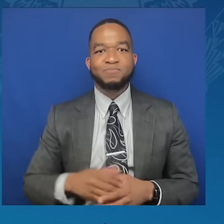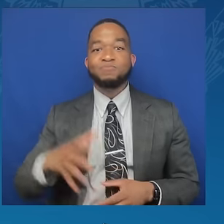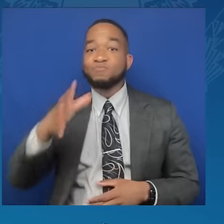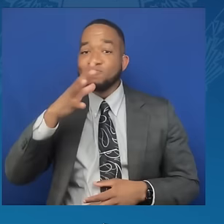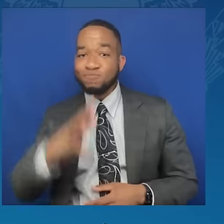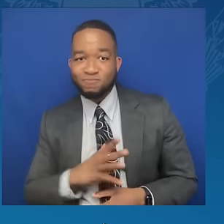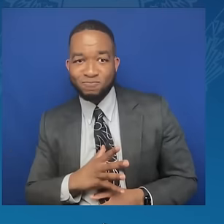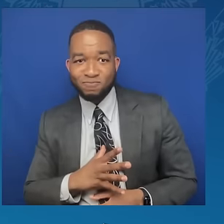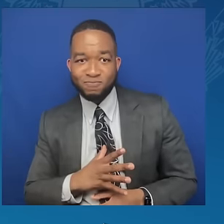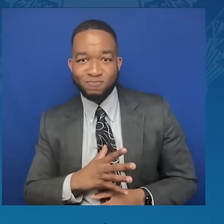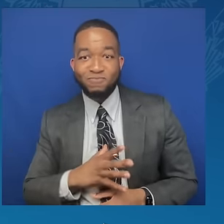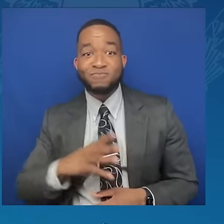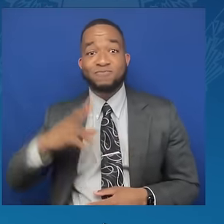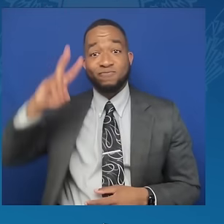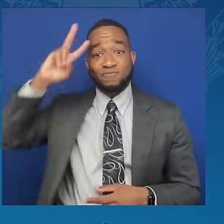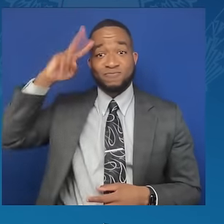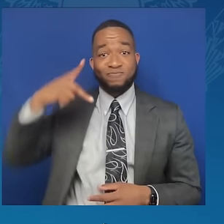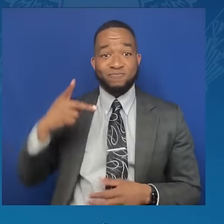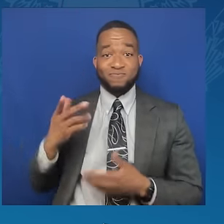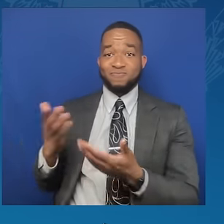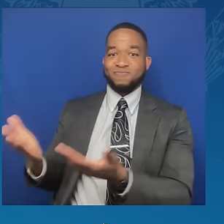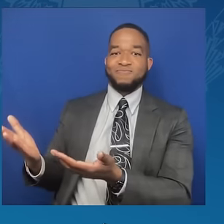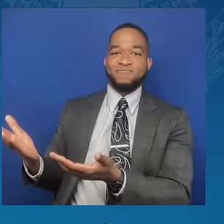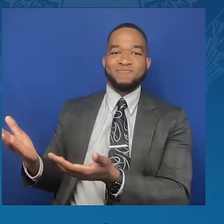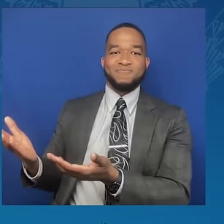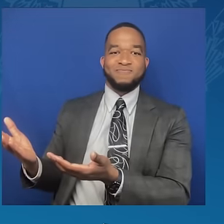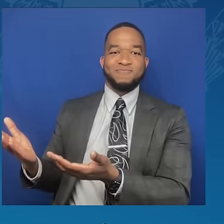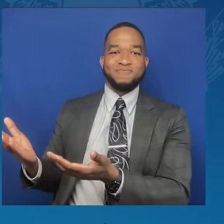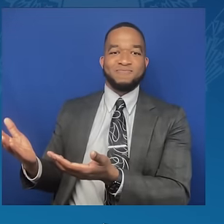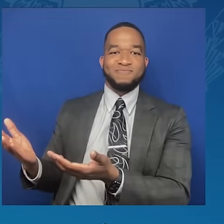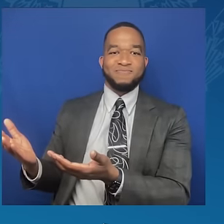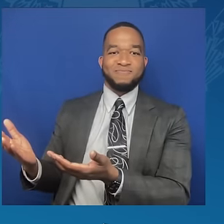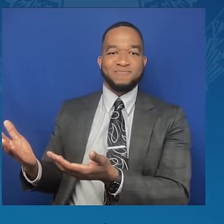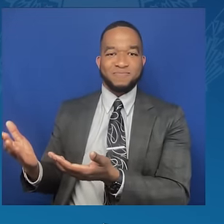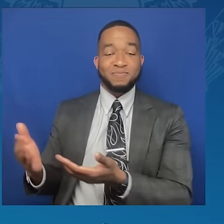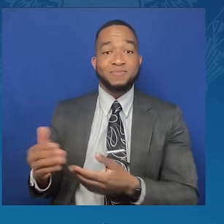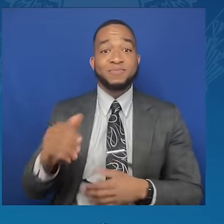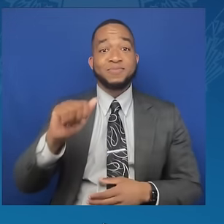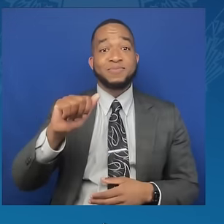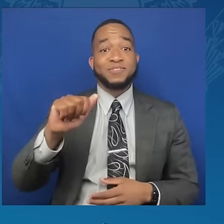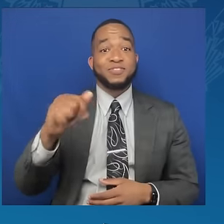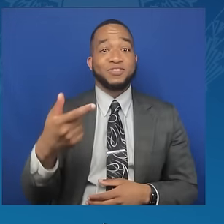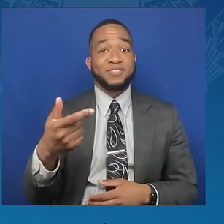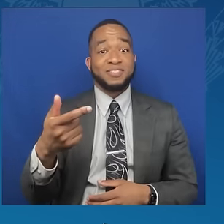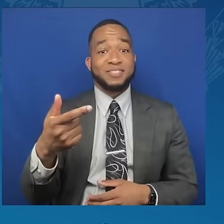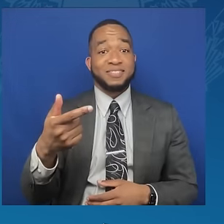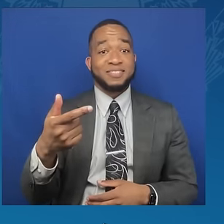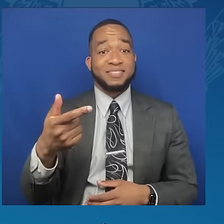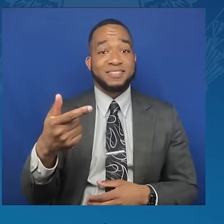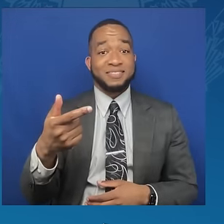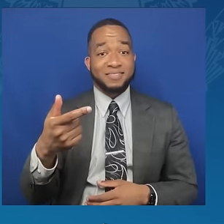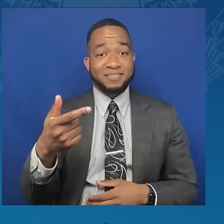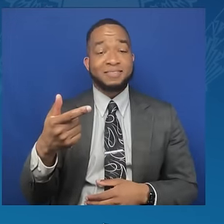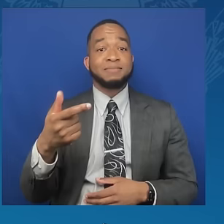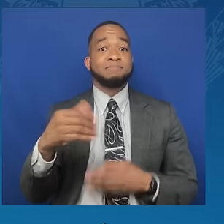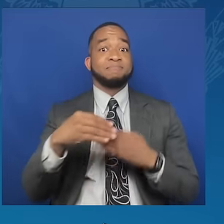Attorney General Garland, noted leaders, foot soldiers, my brothers and